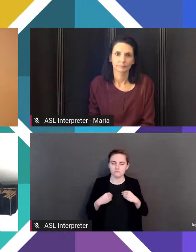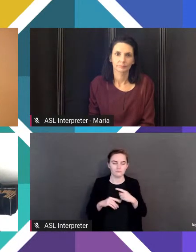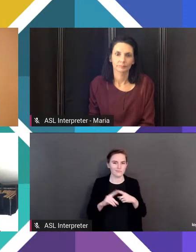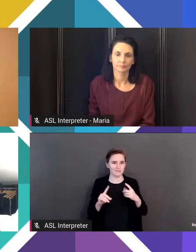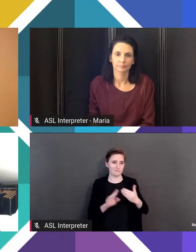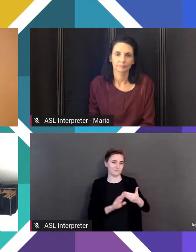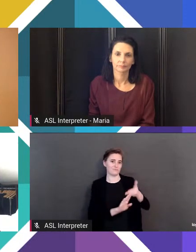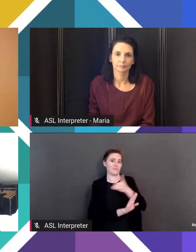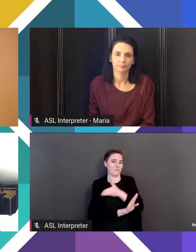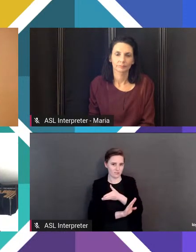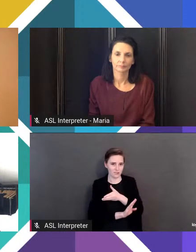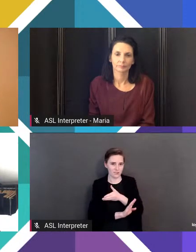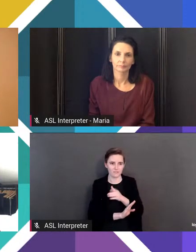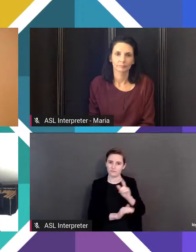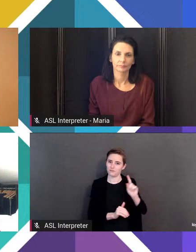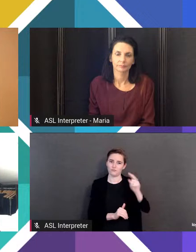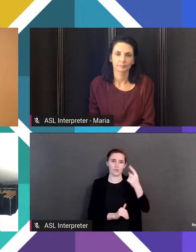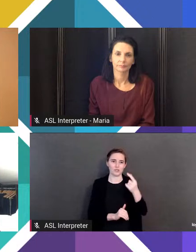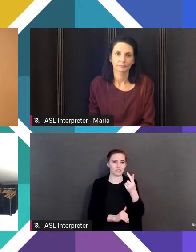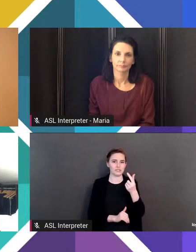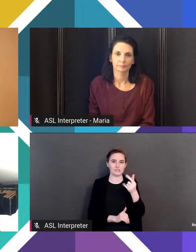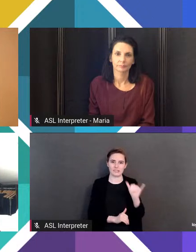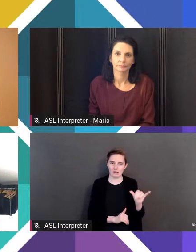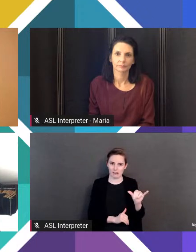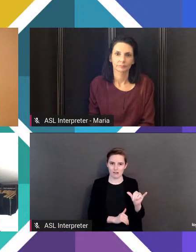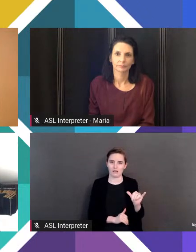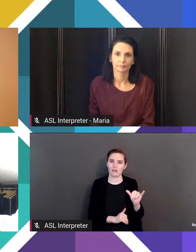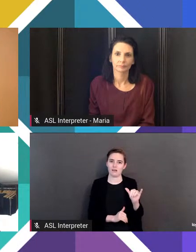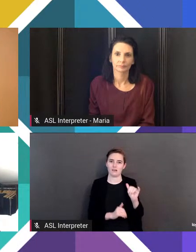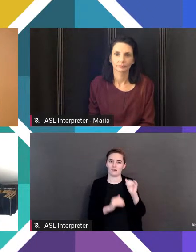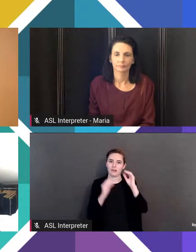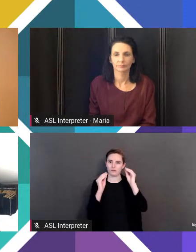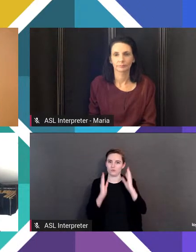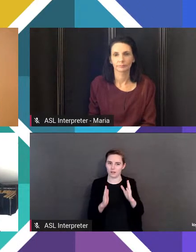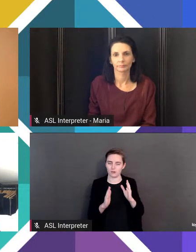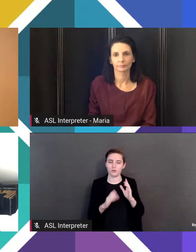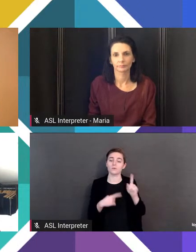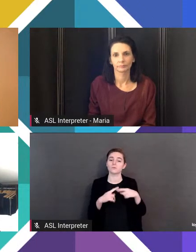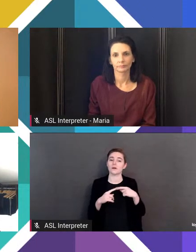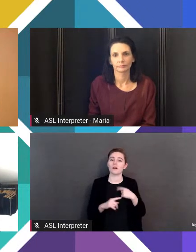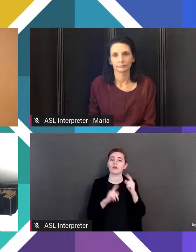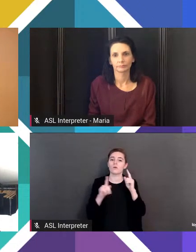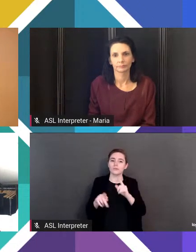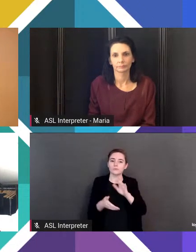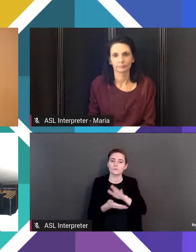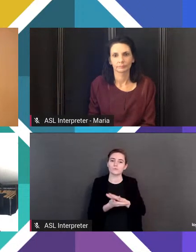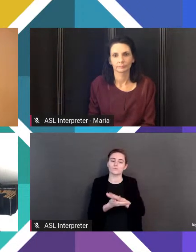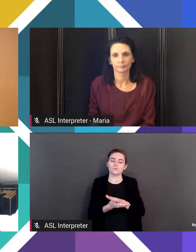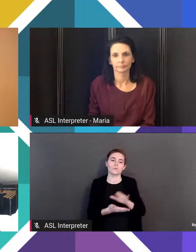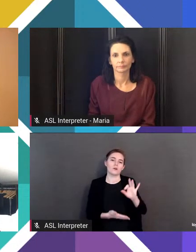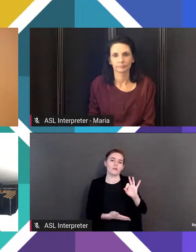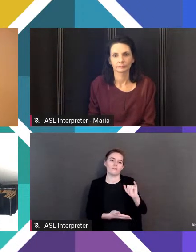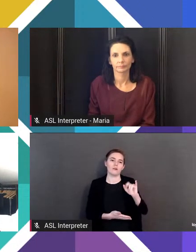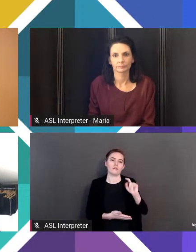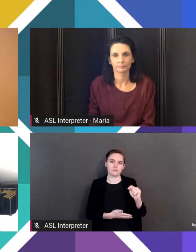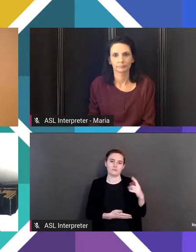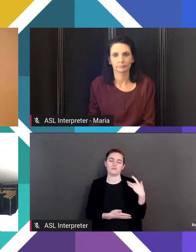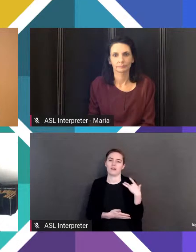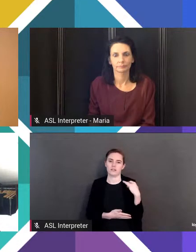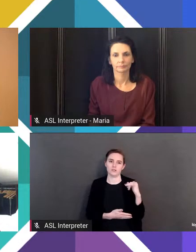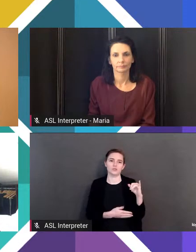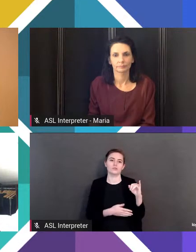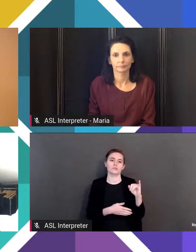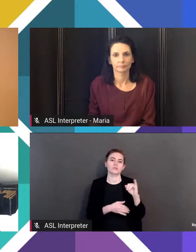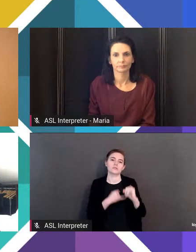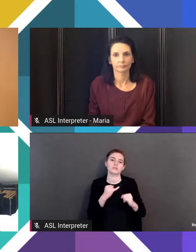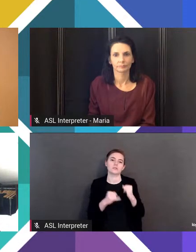gay educator I had was when I went to FIT, Fashion Institute, in New York City. And I was very surprised. I don't